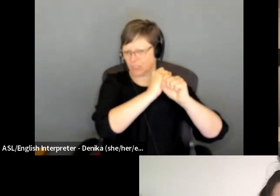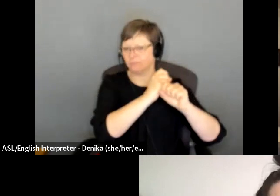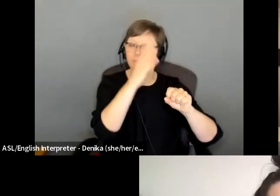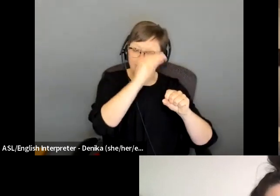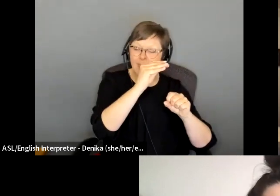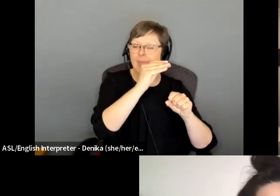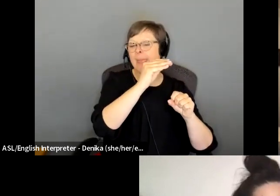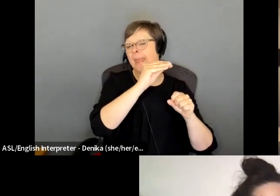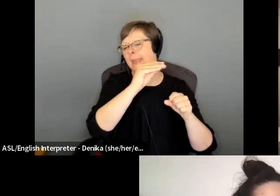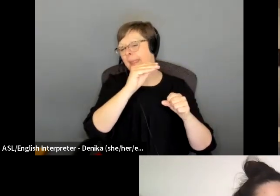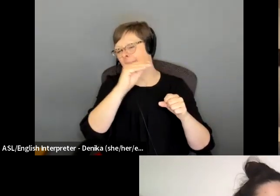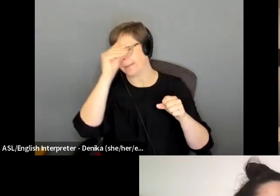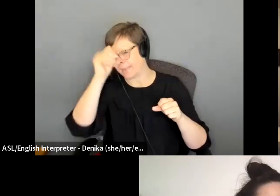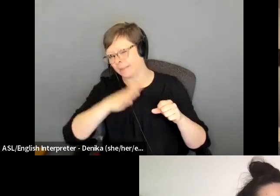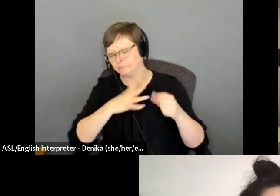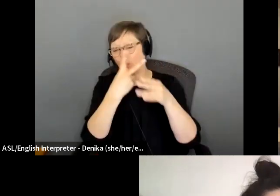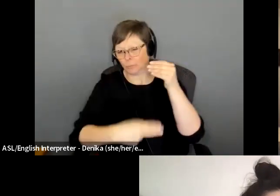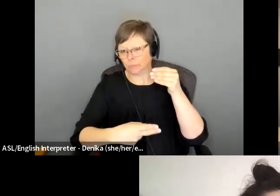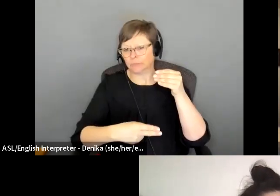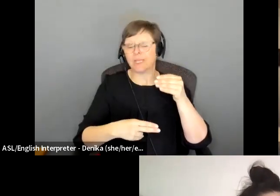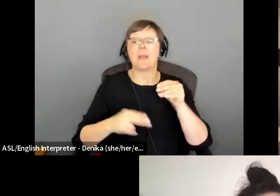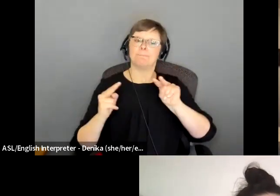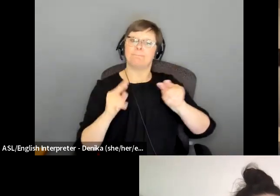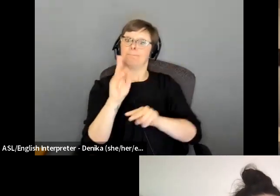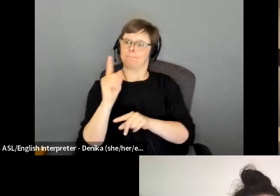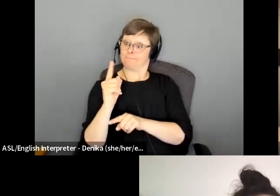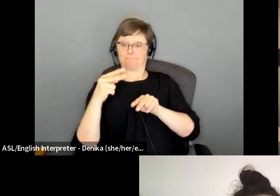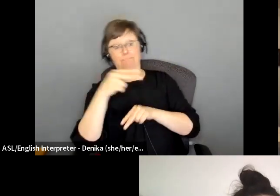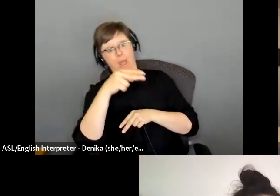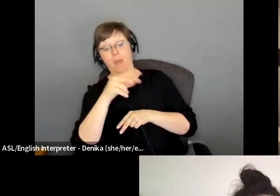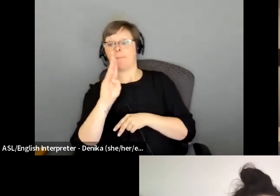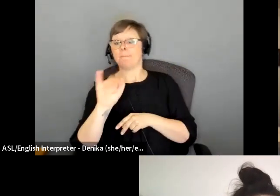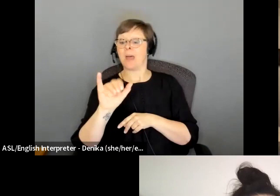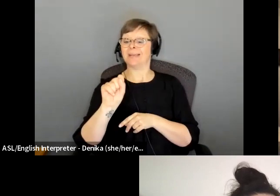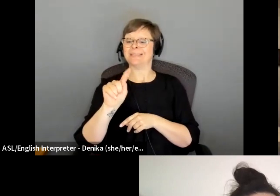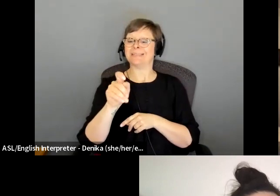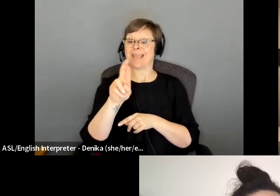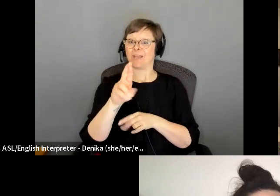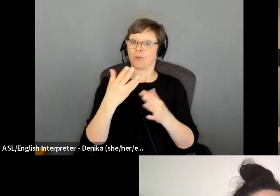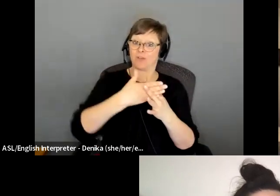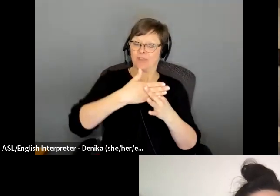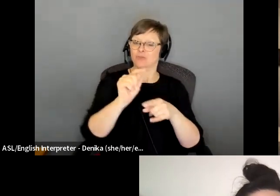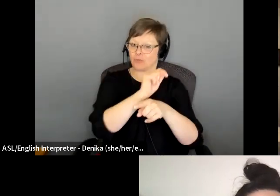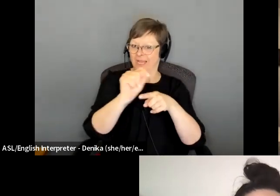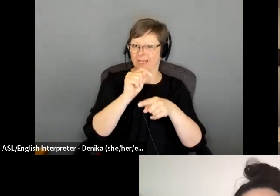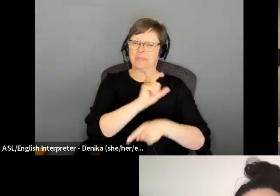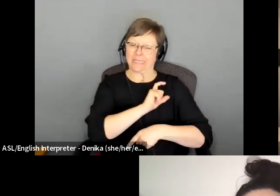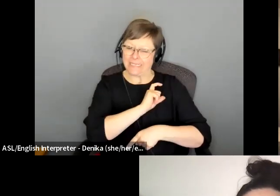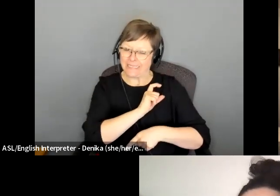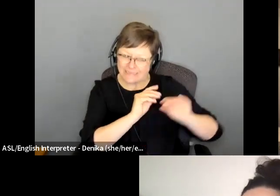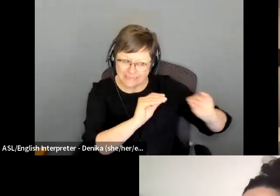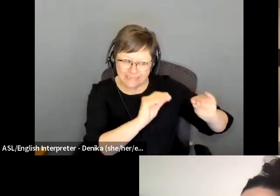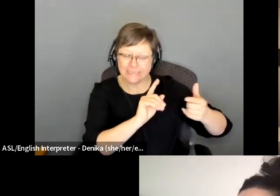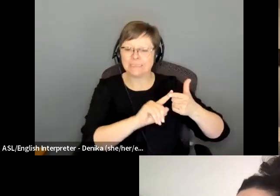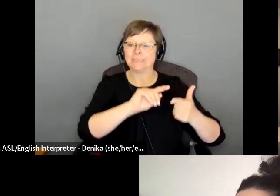boys, doing a lot of bystander intervention trainings in a lot of different settings. So working with police officers,